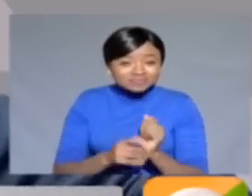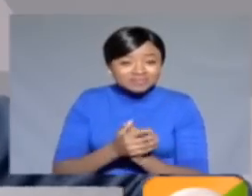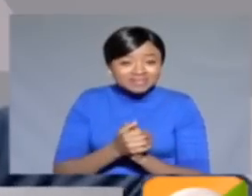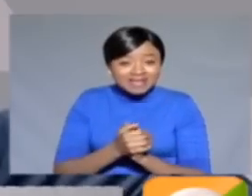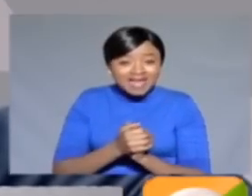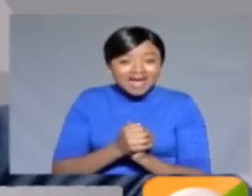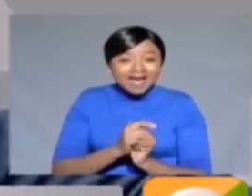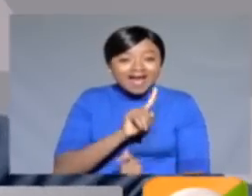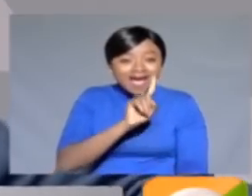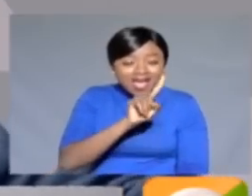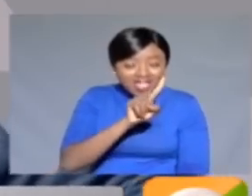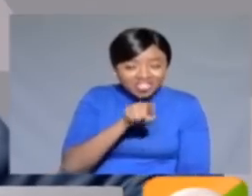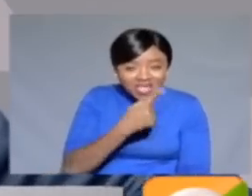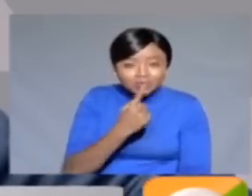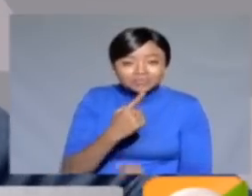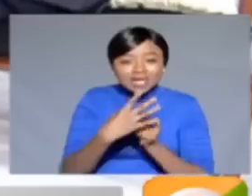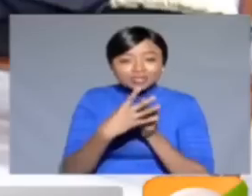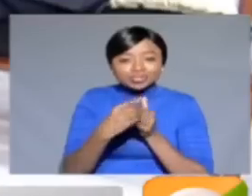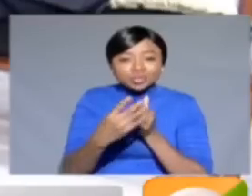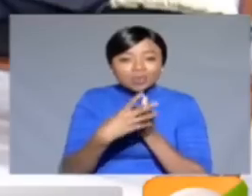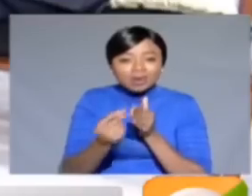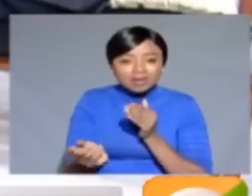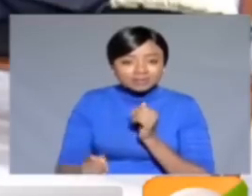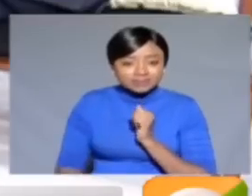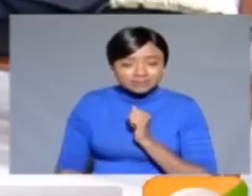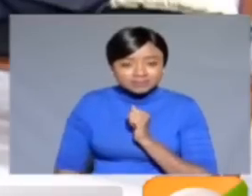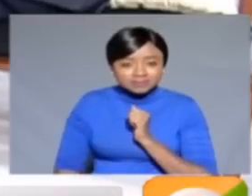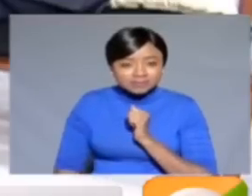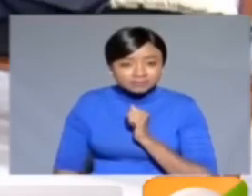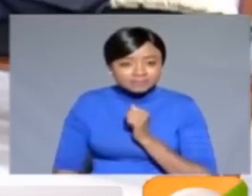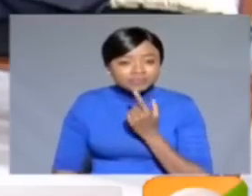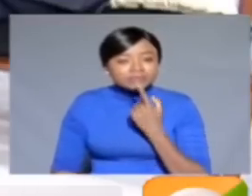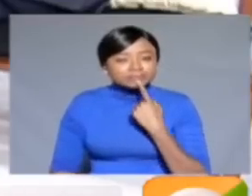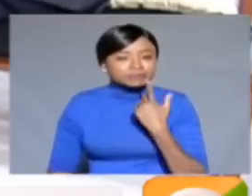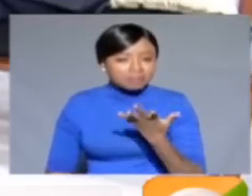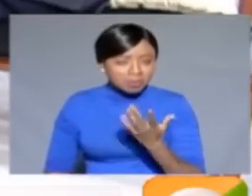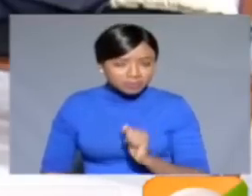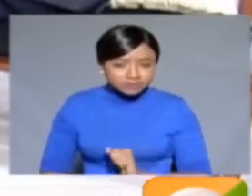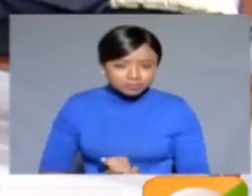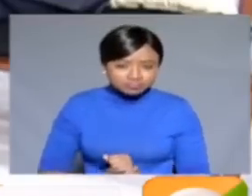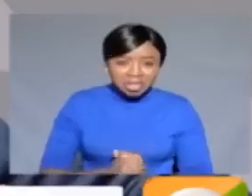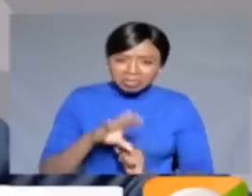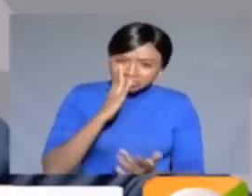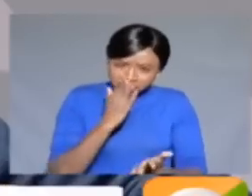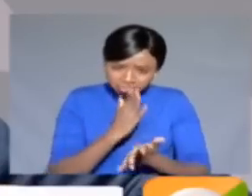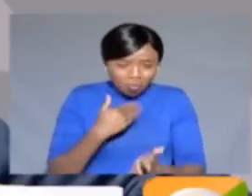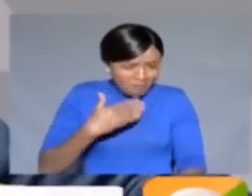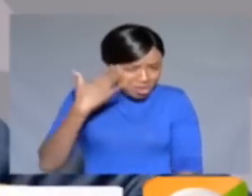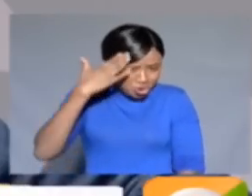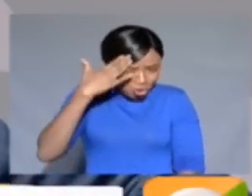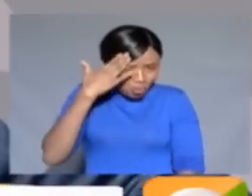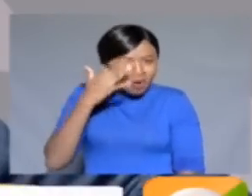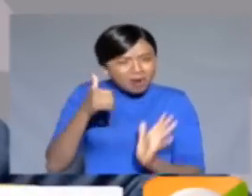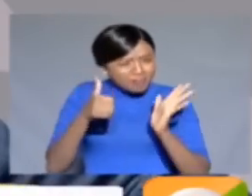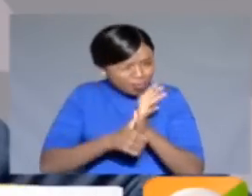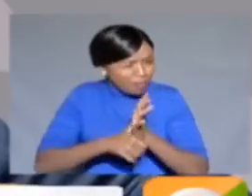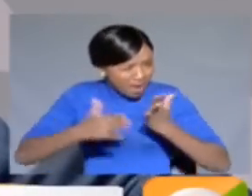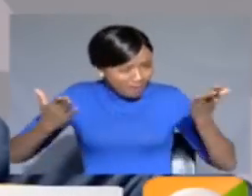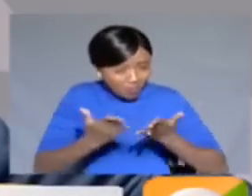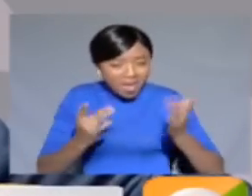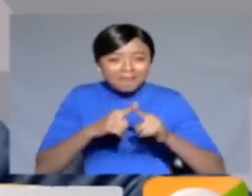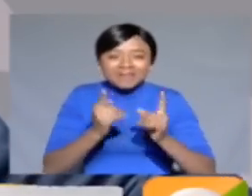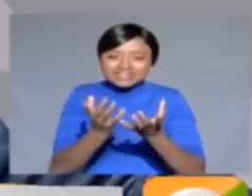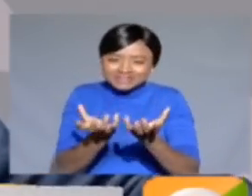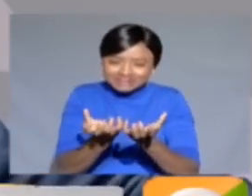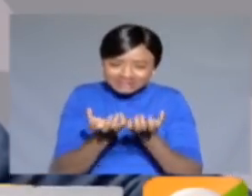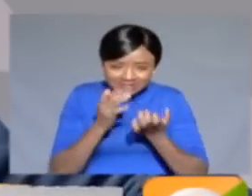and I had to pay there. You know what? Yeah, correct. And he said, "Look, I don't know what the problem is, but I need some more tests, so I need to admit